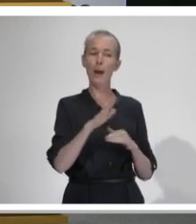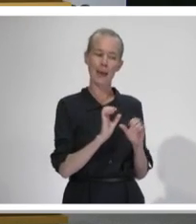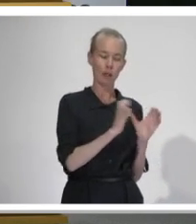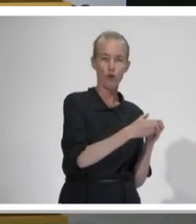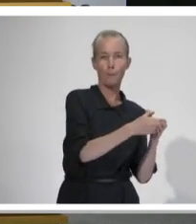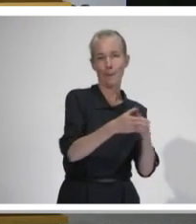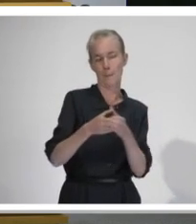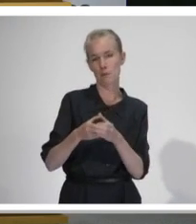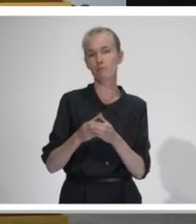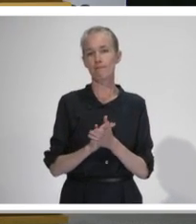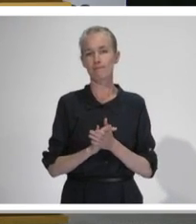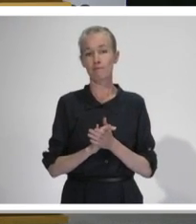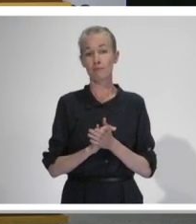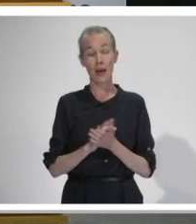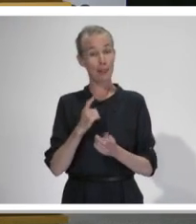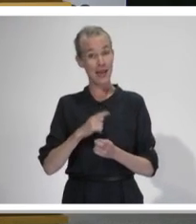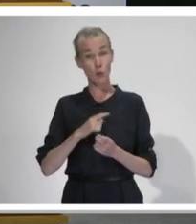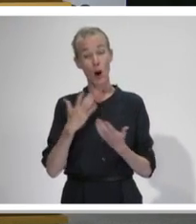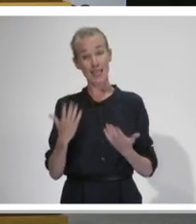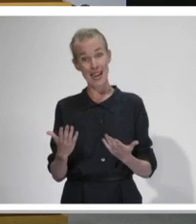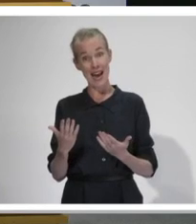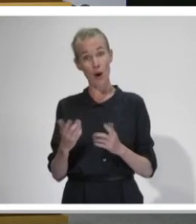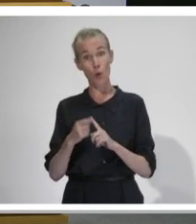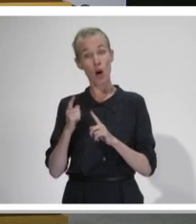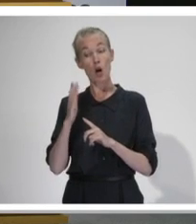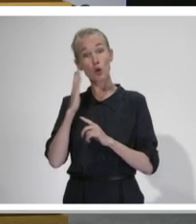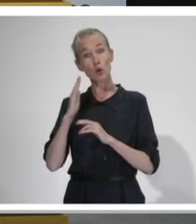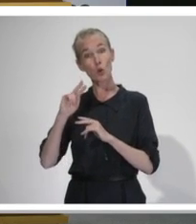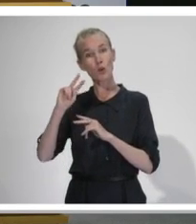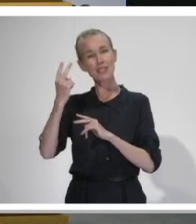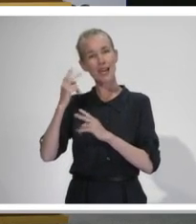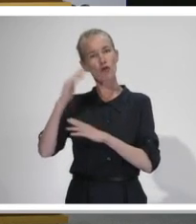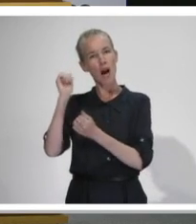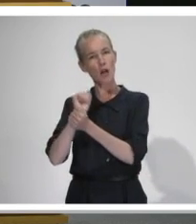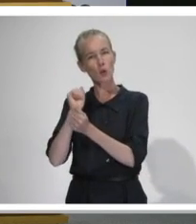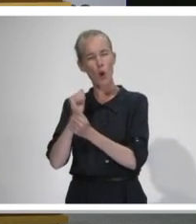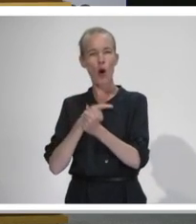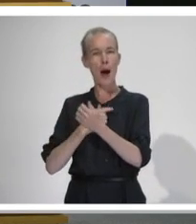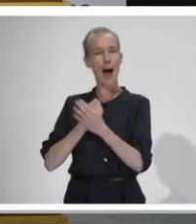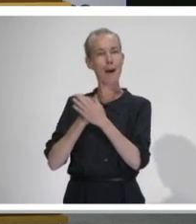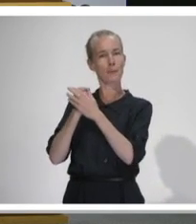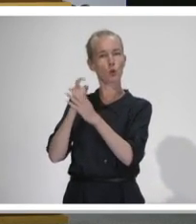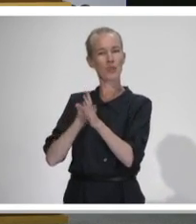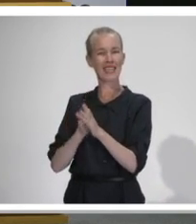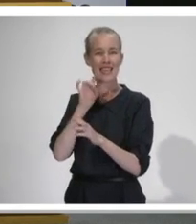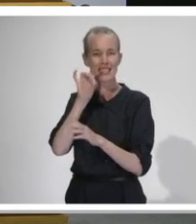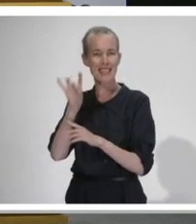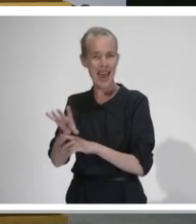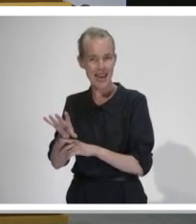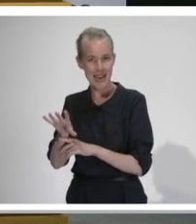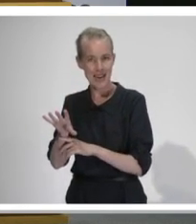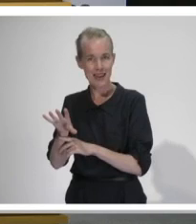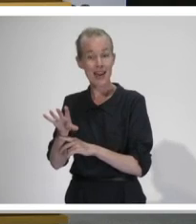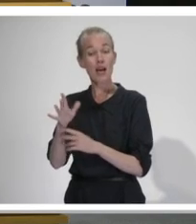only taking people up to year 10, because that allows the schools to be able to maintain physical distancing requirements, for